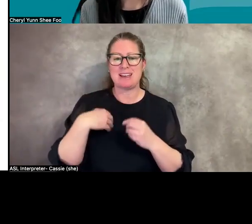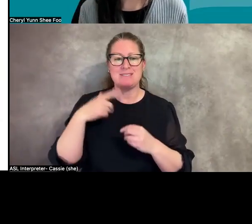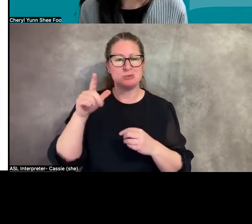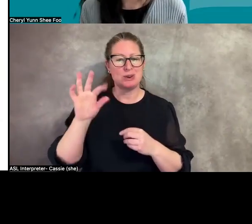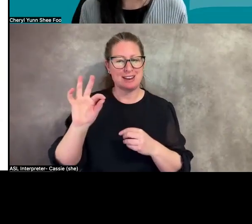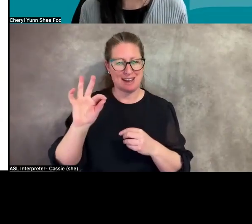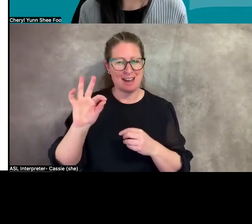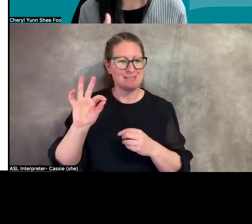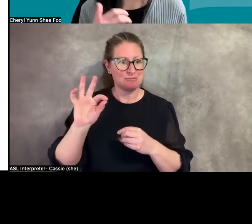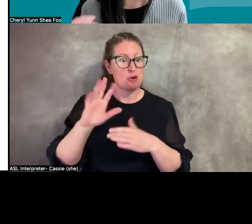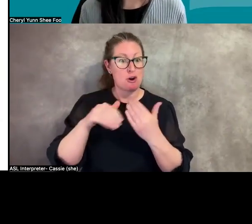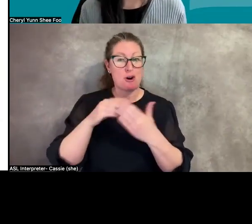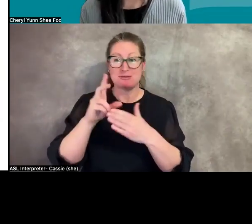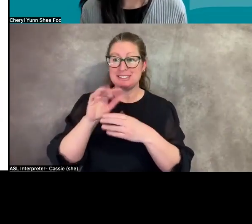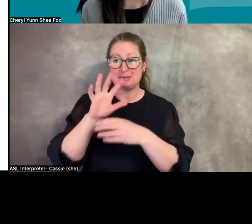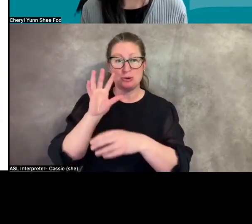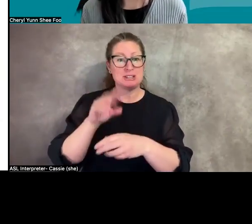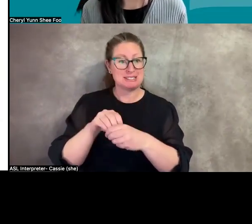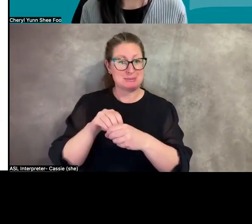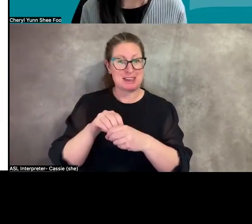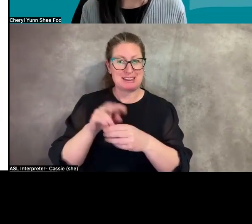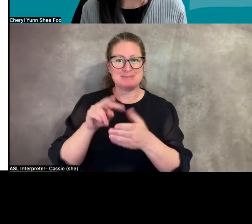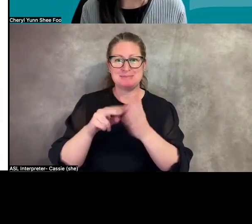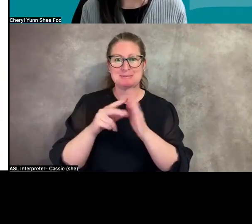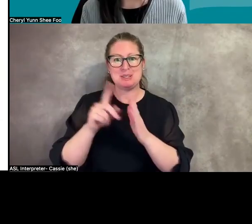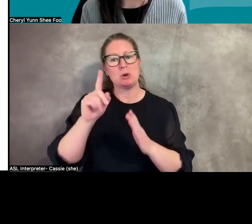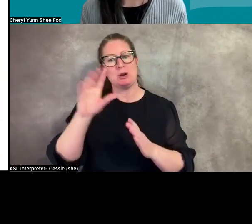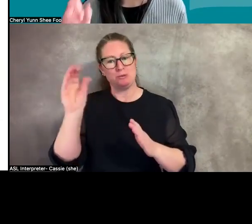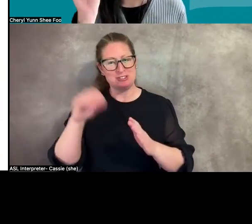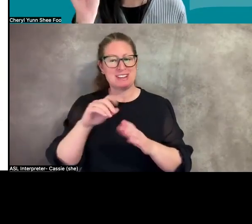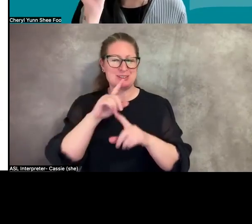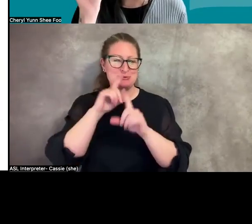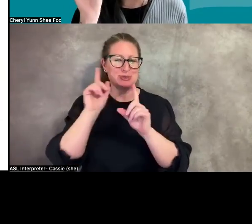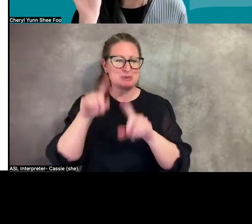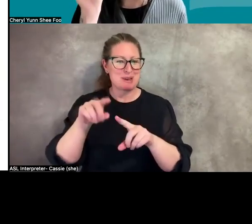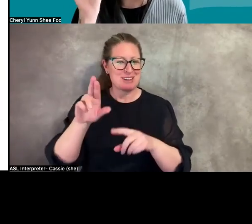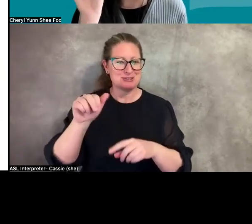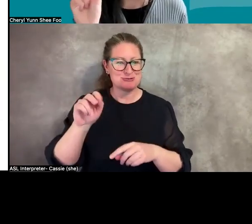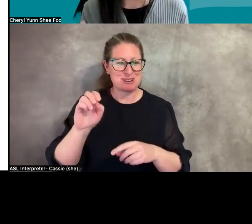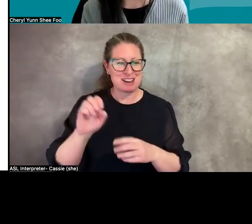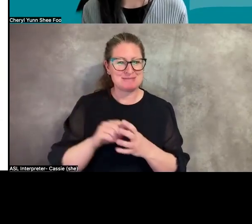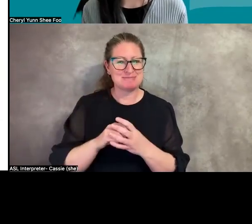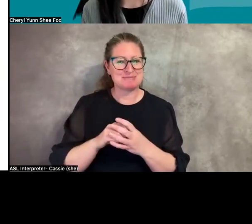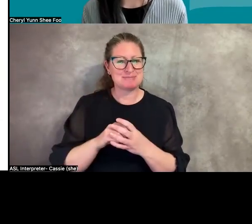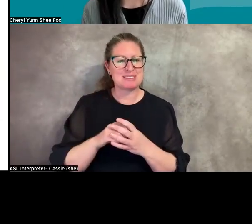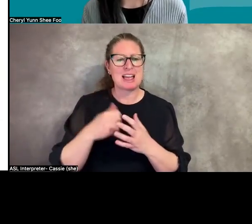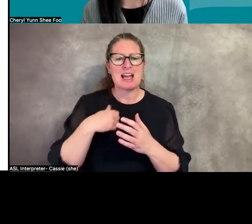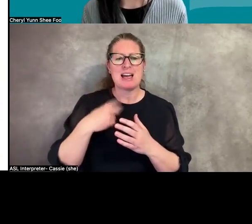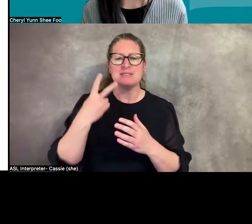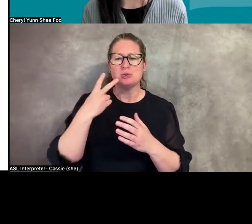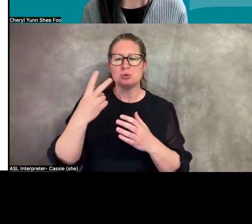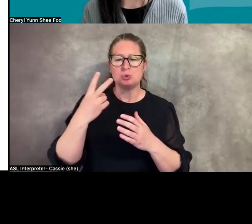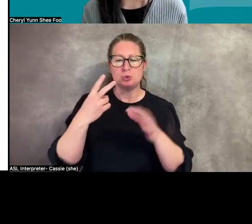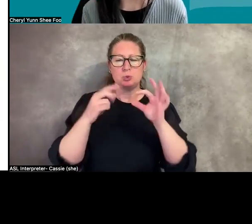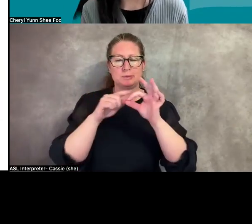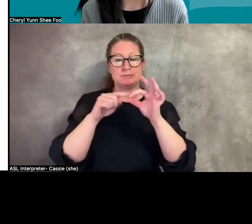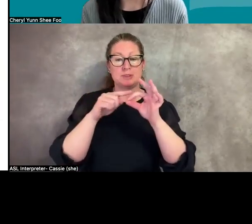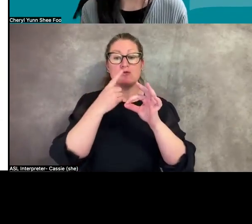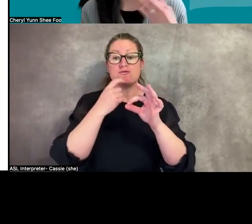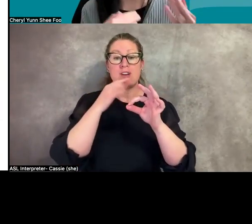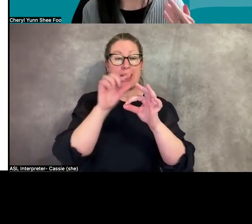CBHCs participated. That is 100% response rate. The two red outline circles are clinics that